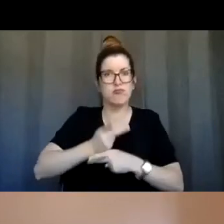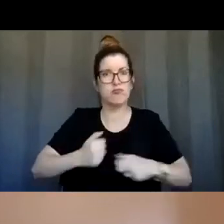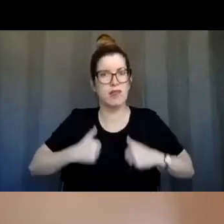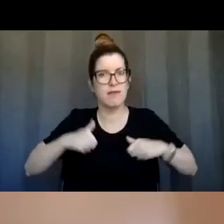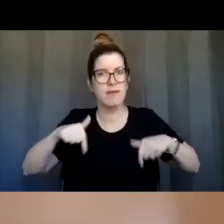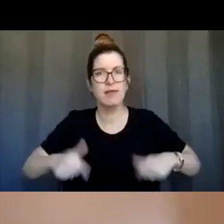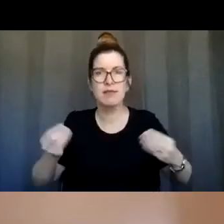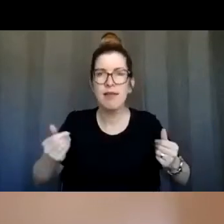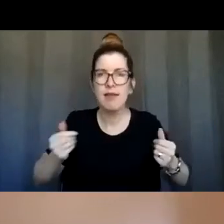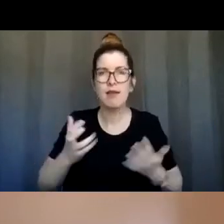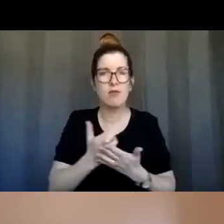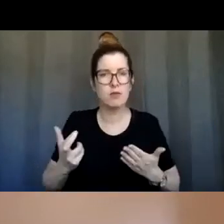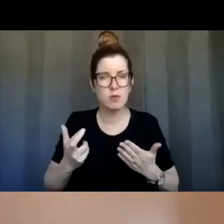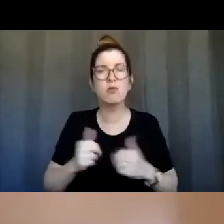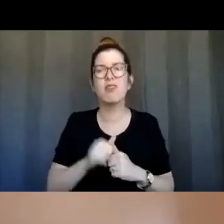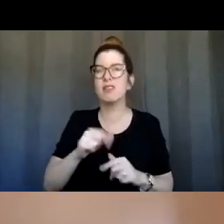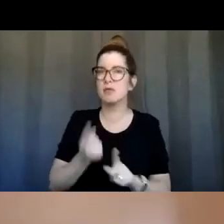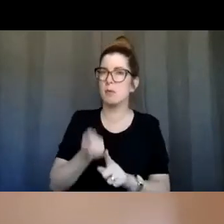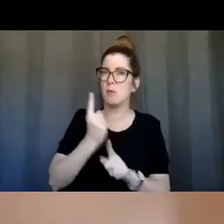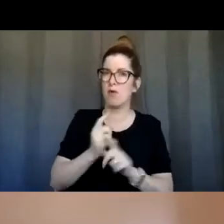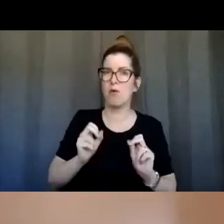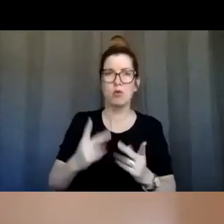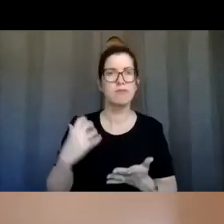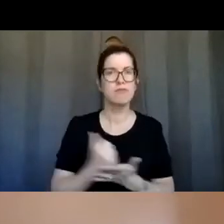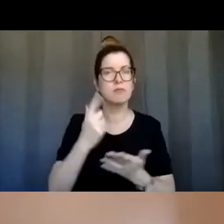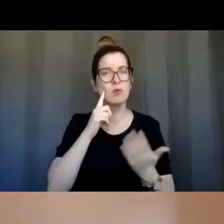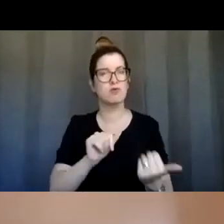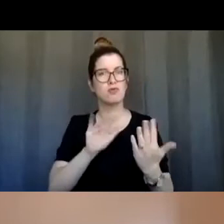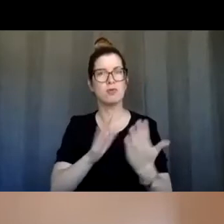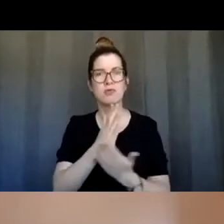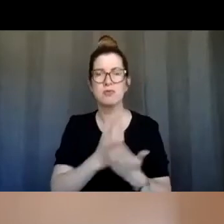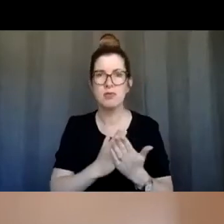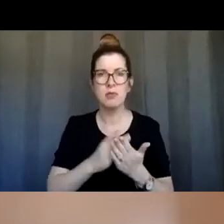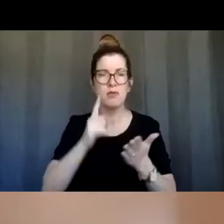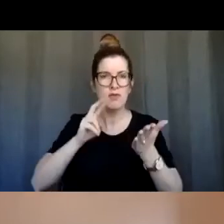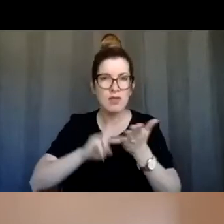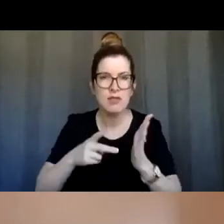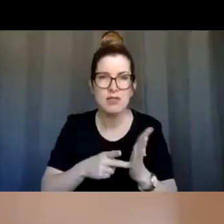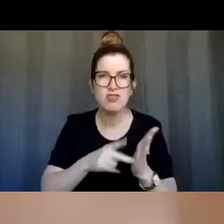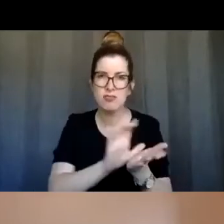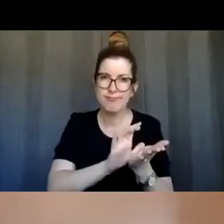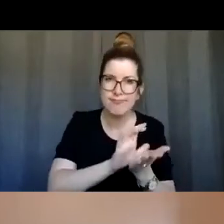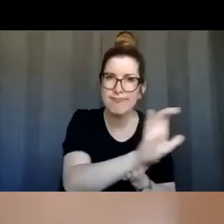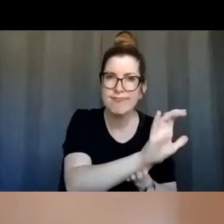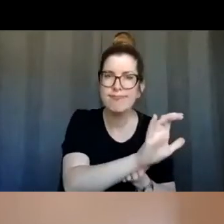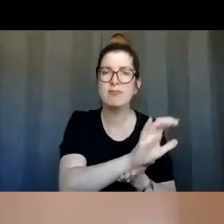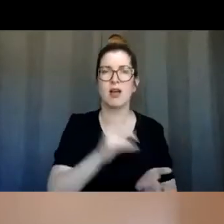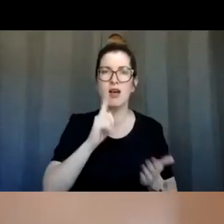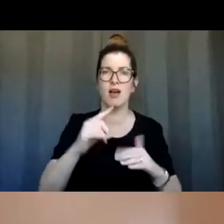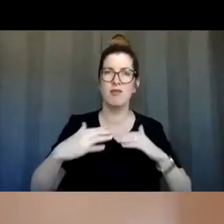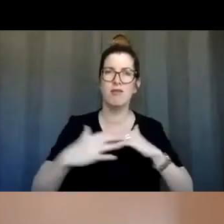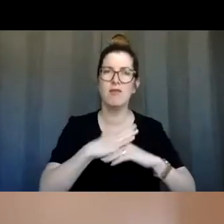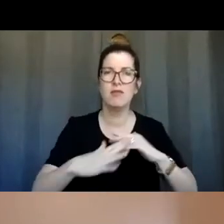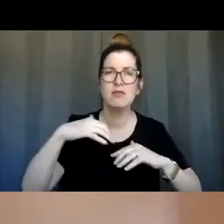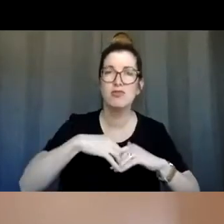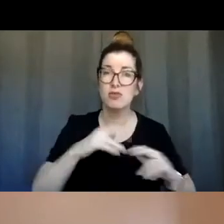resources. This is just one way that we want to address some of the intentional erasure of indigenous people in the historical